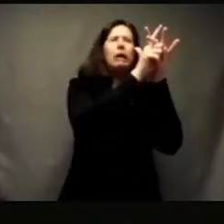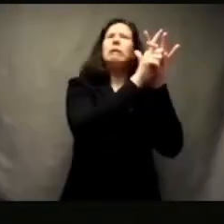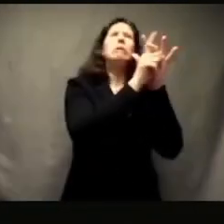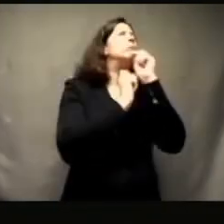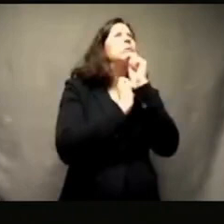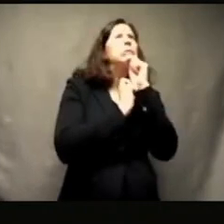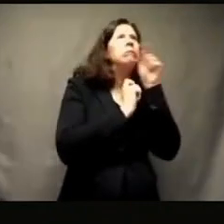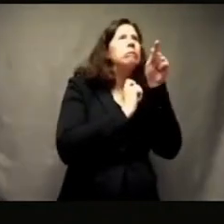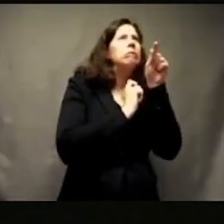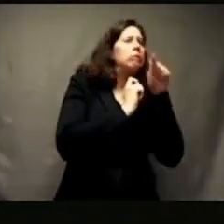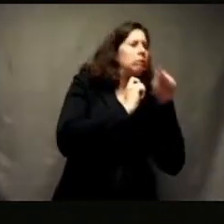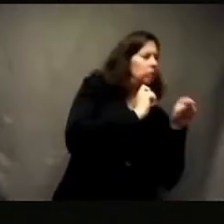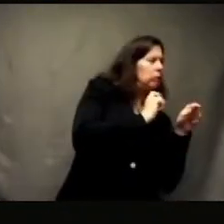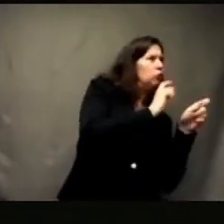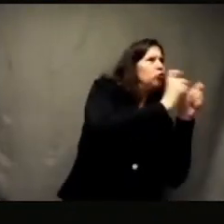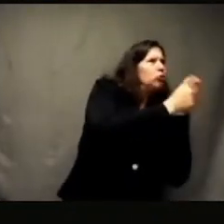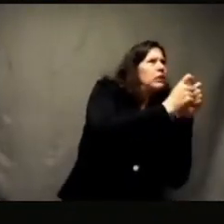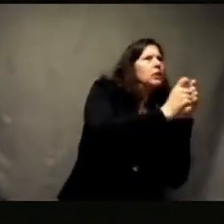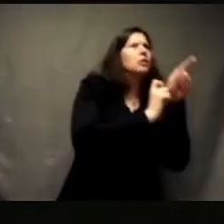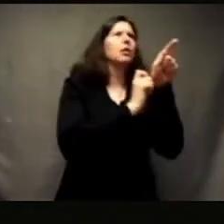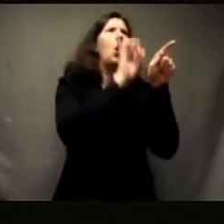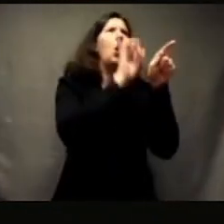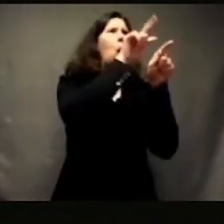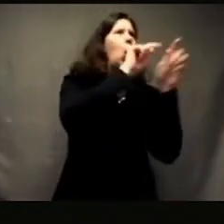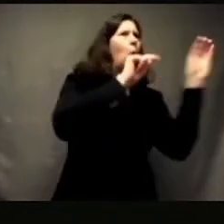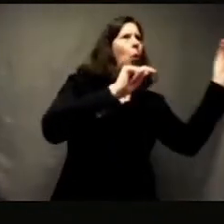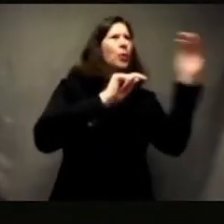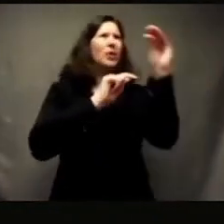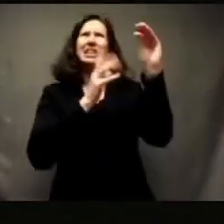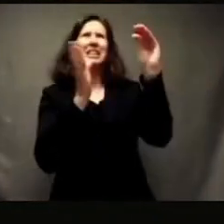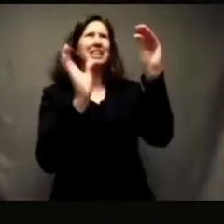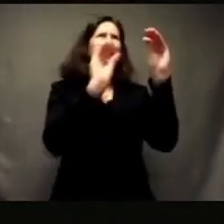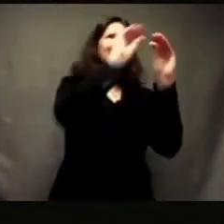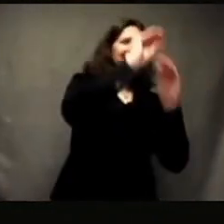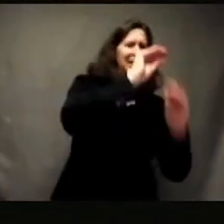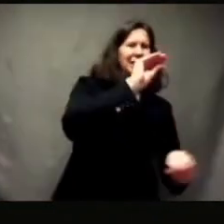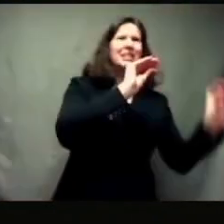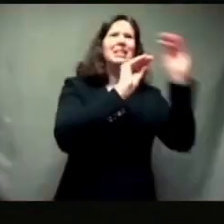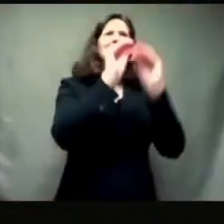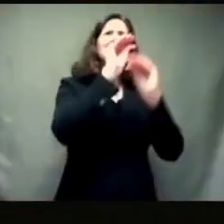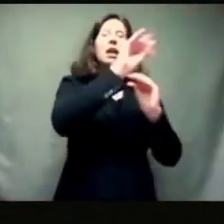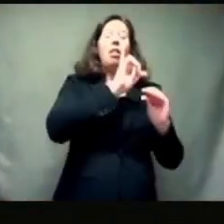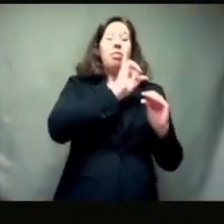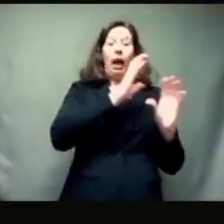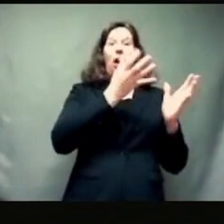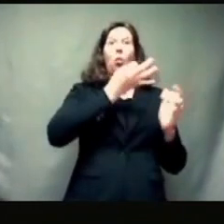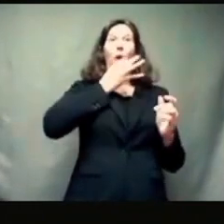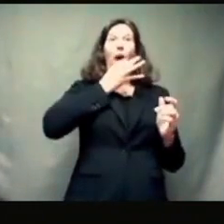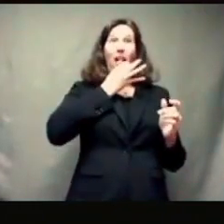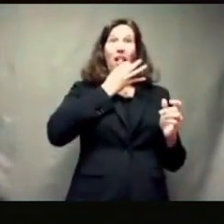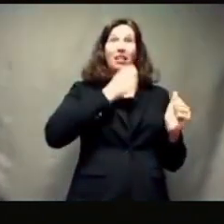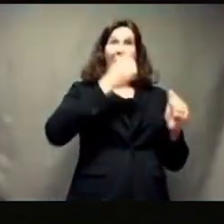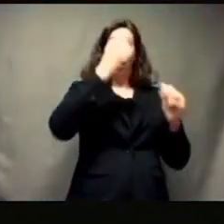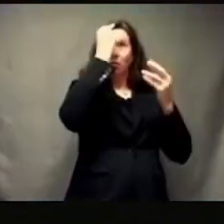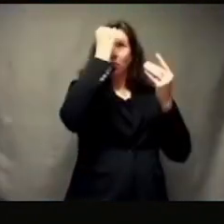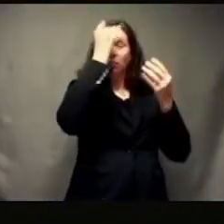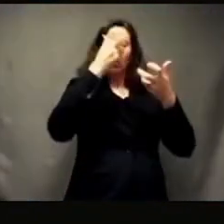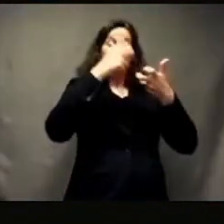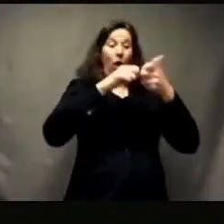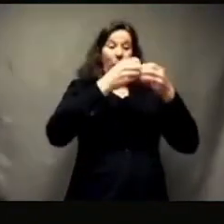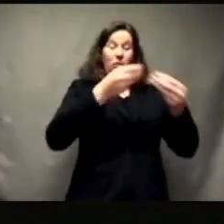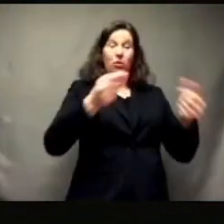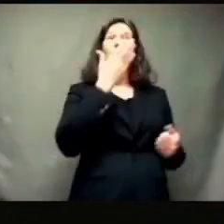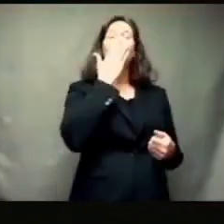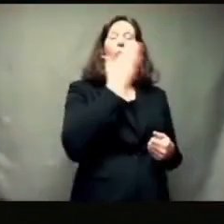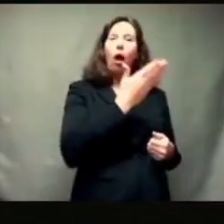quite the way they want, or tweaking them, being able to communicate what their projects are trying to show, everything kind of that goes around the project as